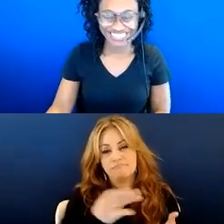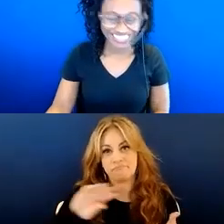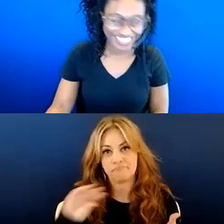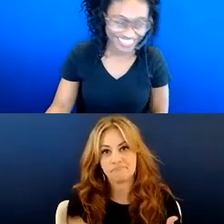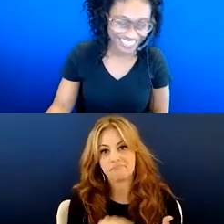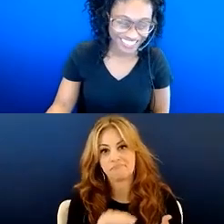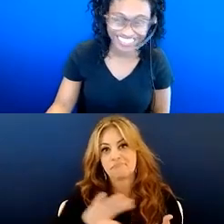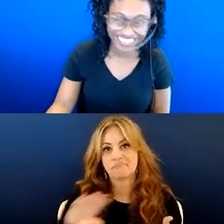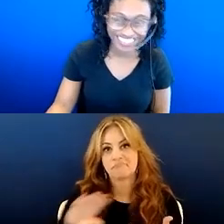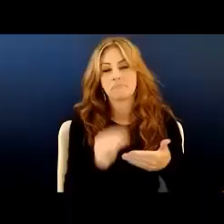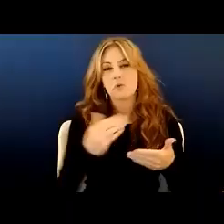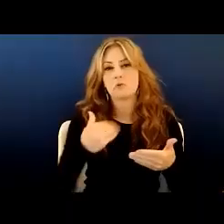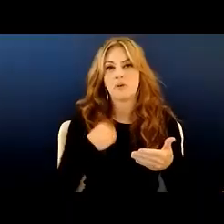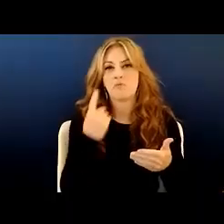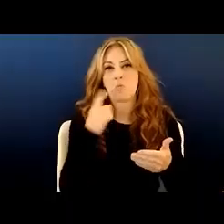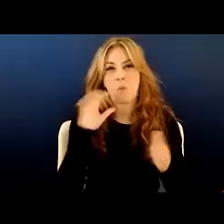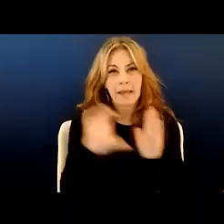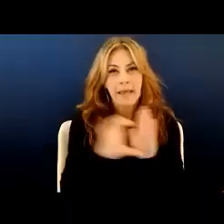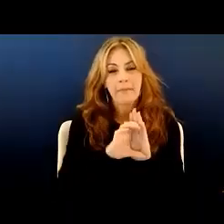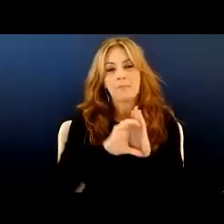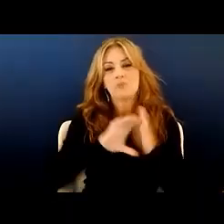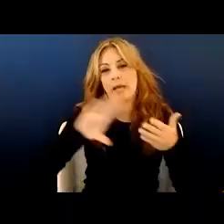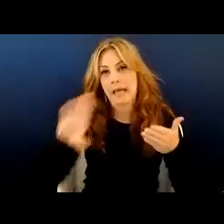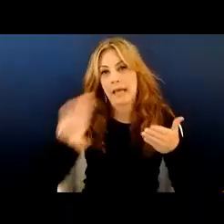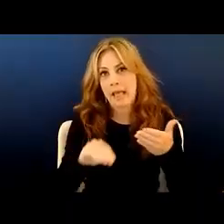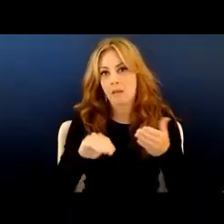one image. I'll add another image,